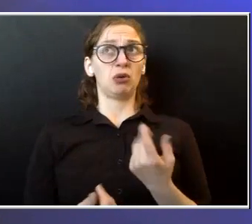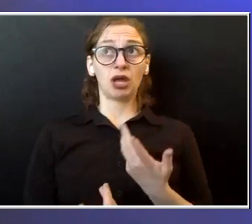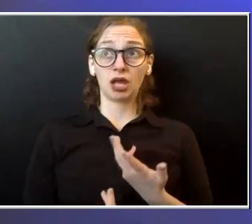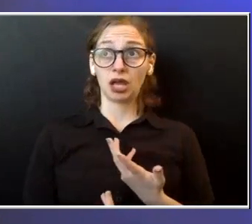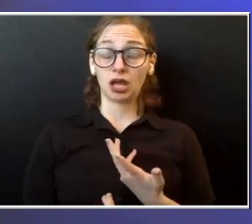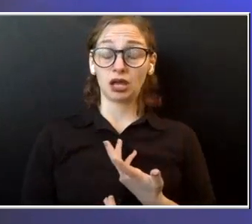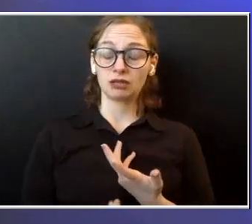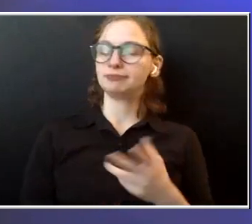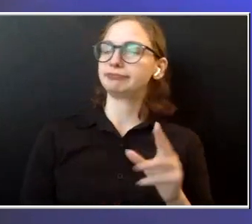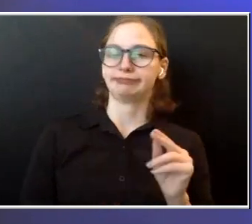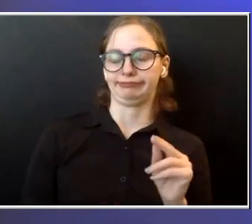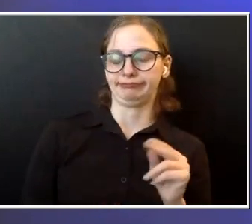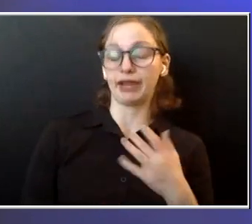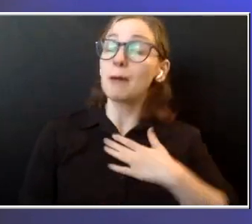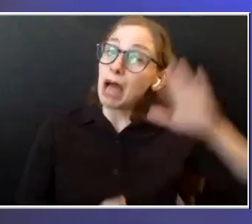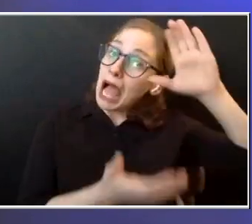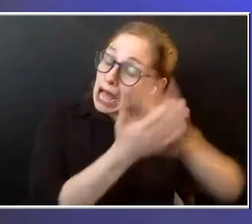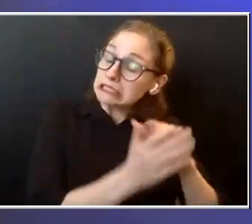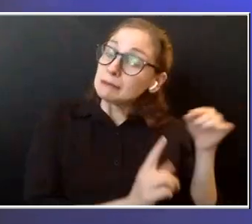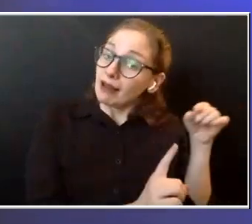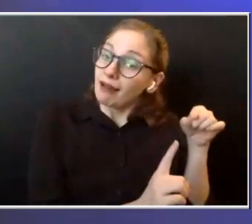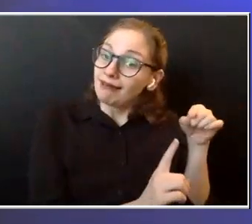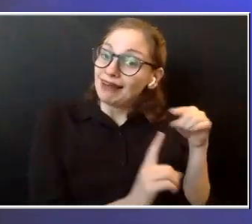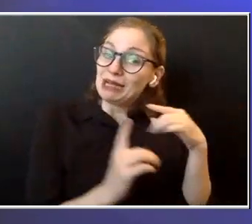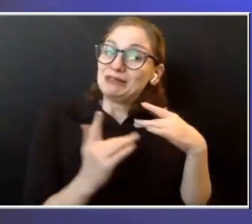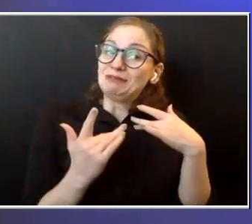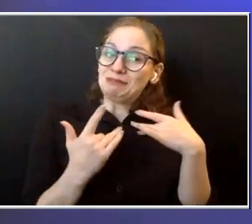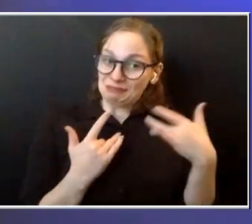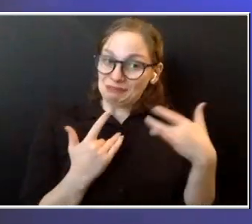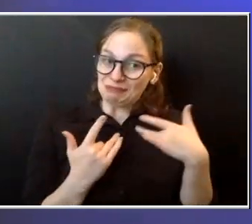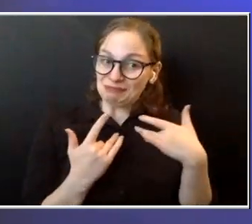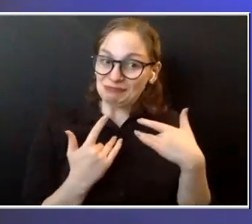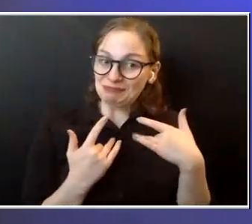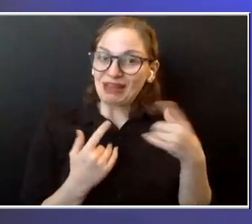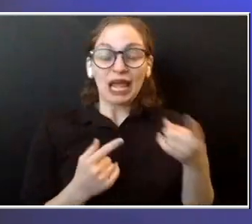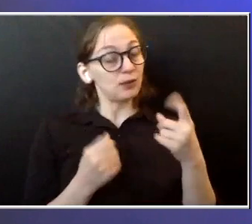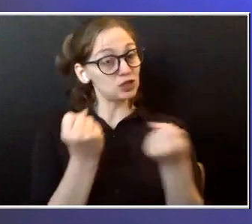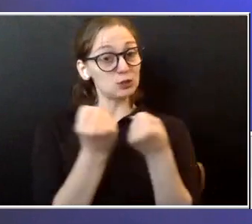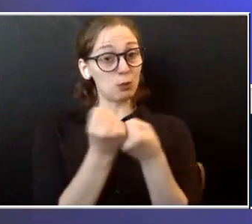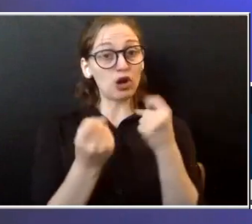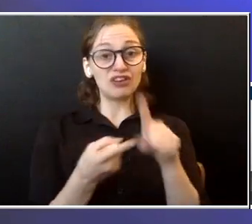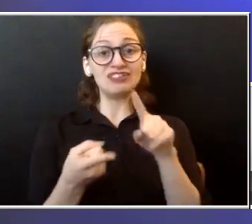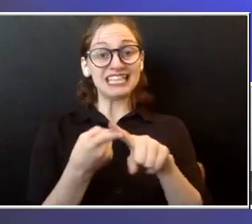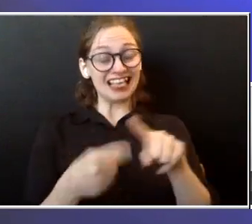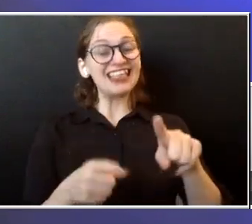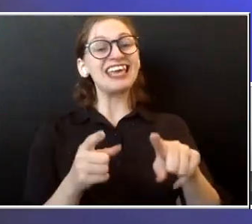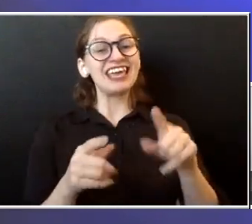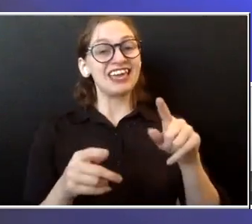different story. Yeah. Because he was supportive until he found out that it was a go, and then he was like, well.